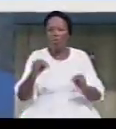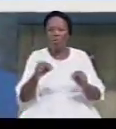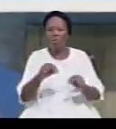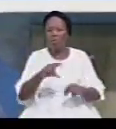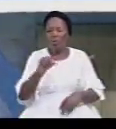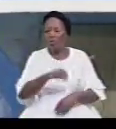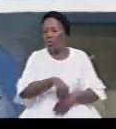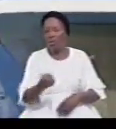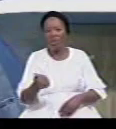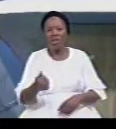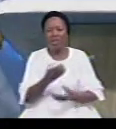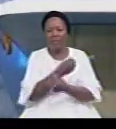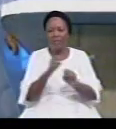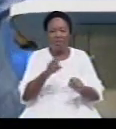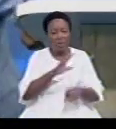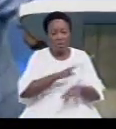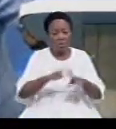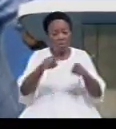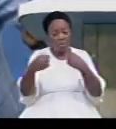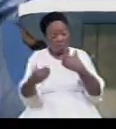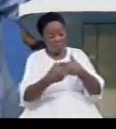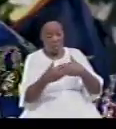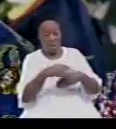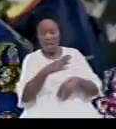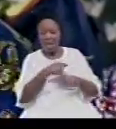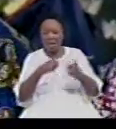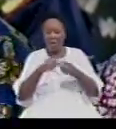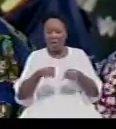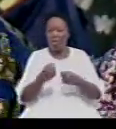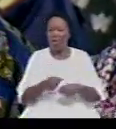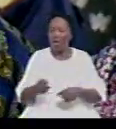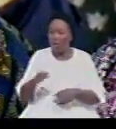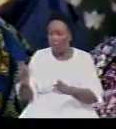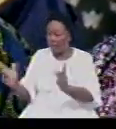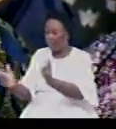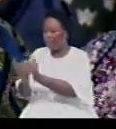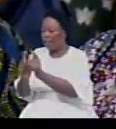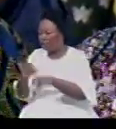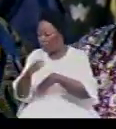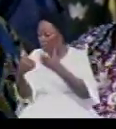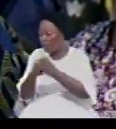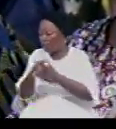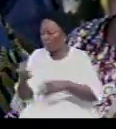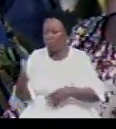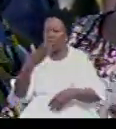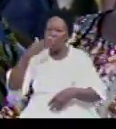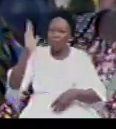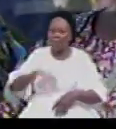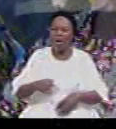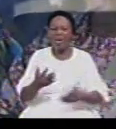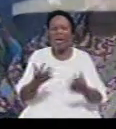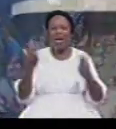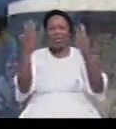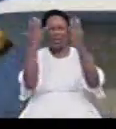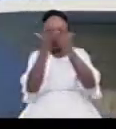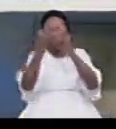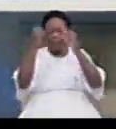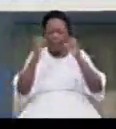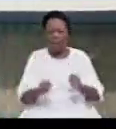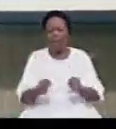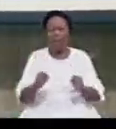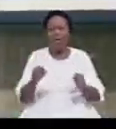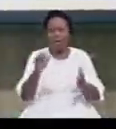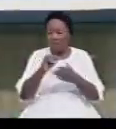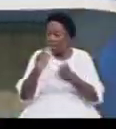don't go behind to go and consult all those dark powers. That's the Christian, but